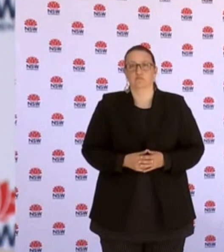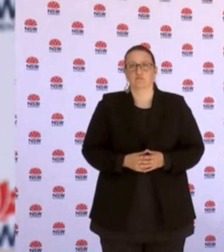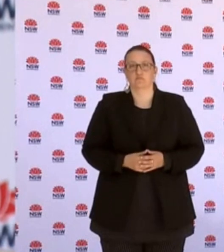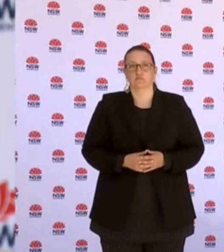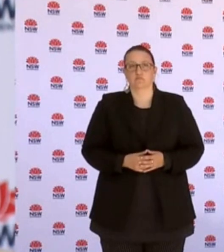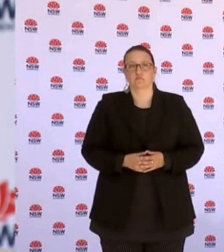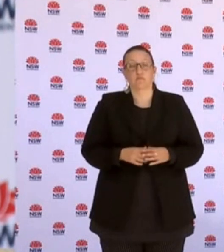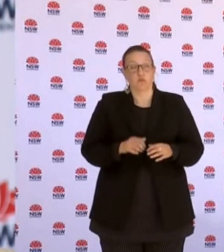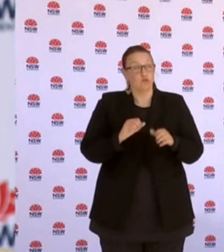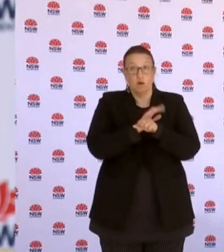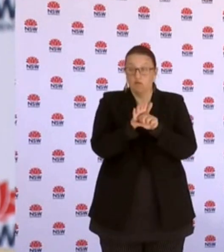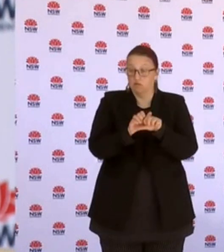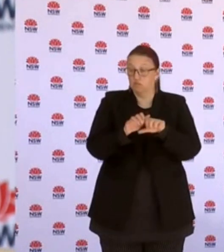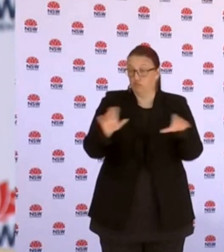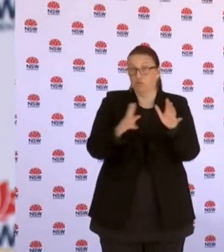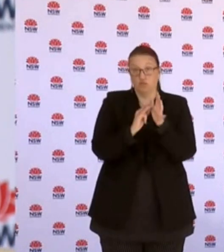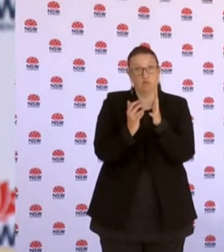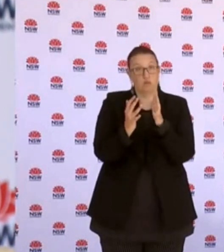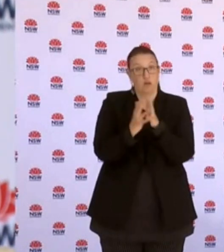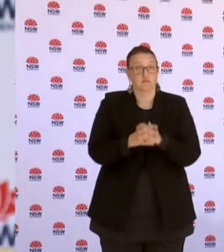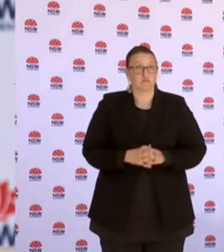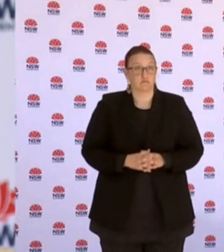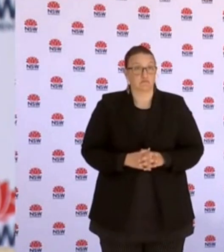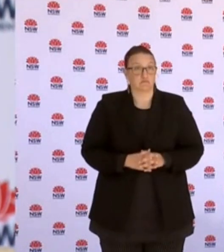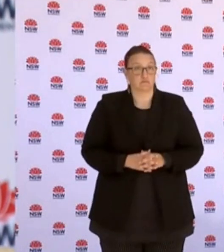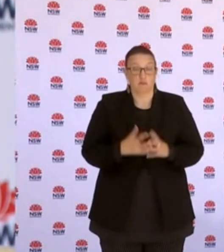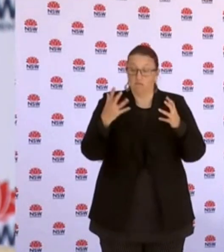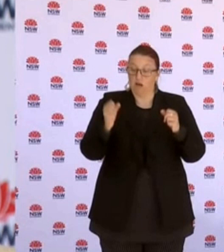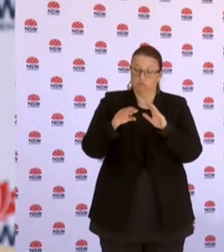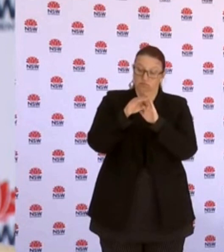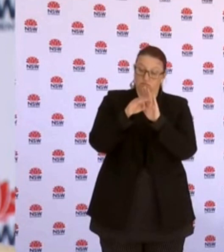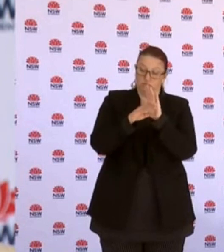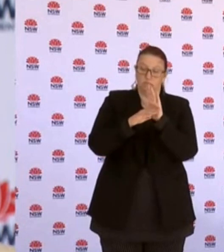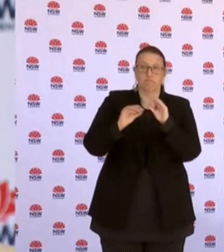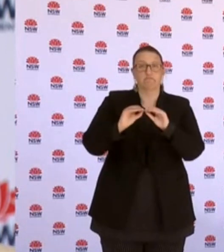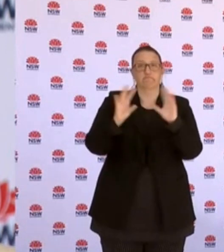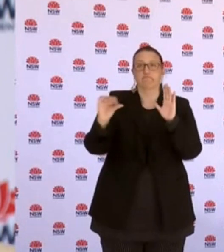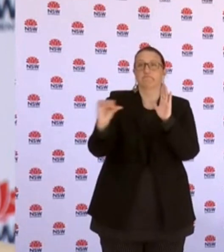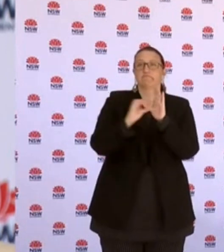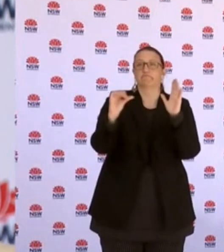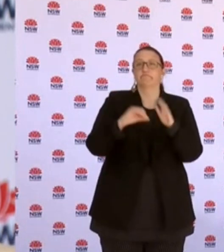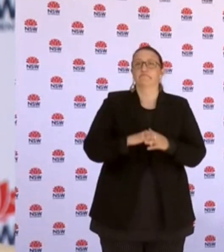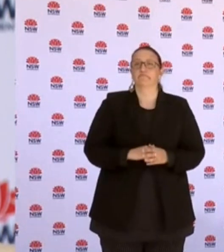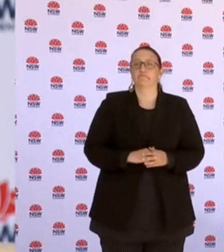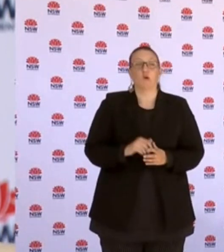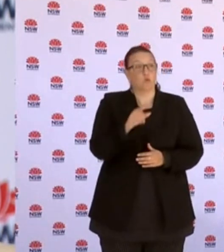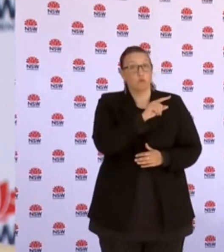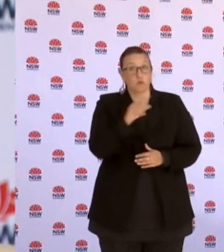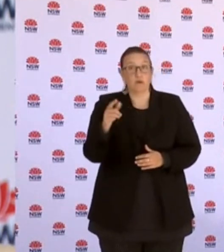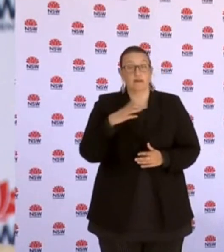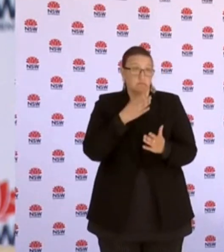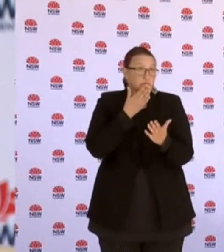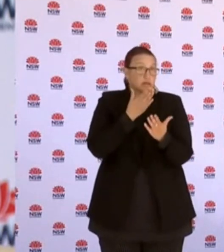us in good stead. We need to make sure this is cooperation by citizens, individuals, families,